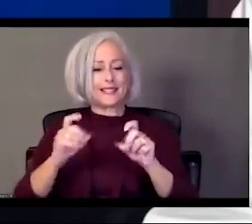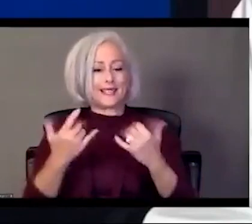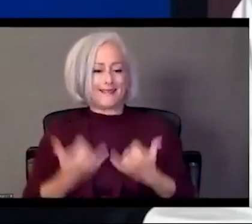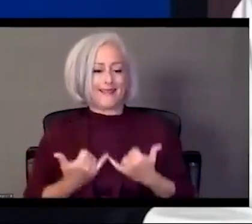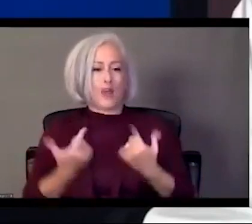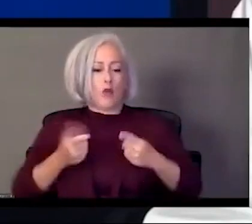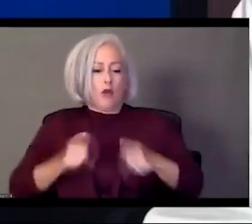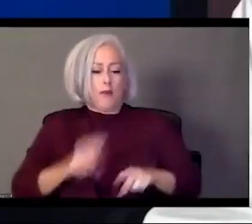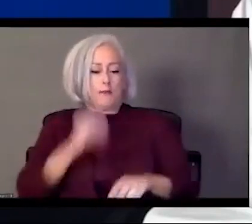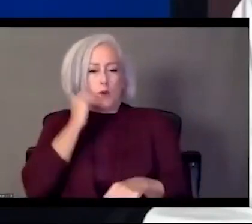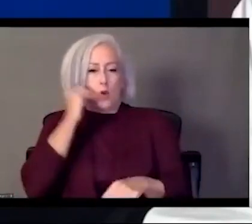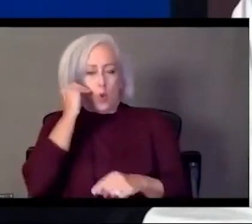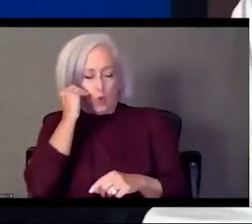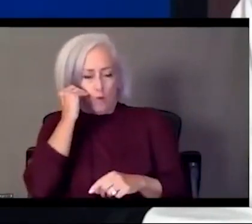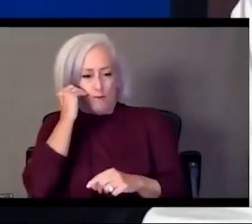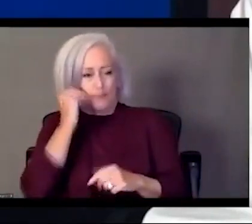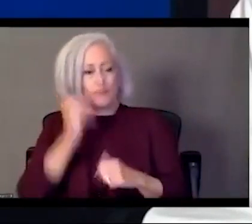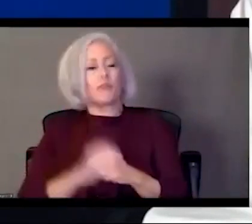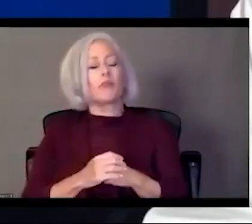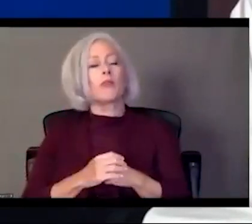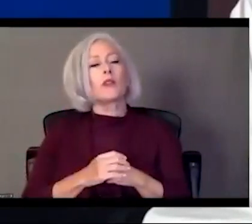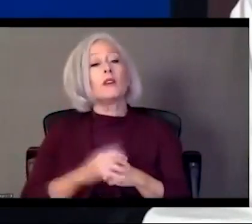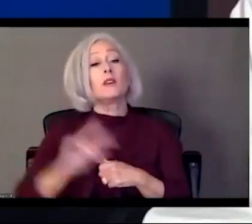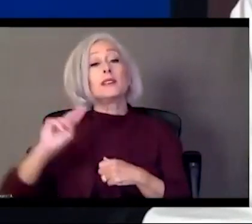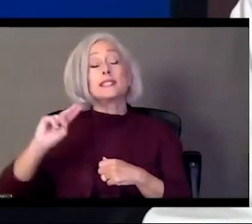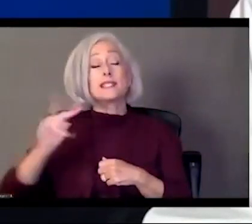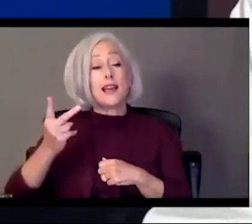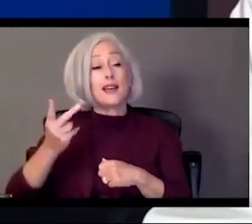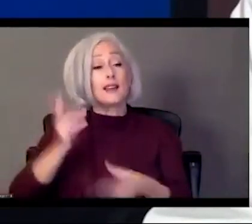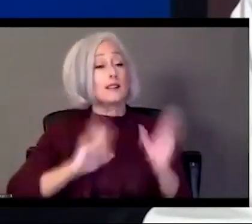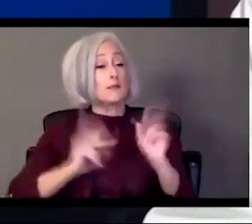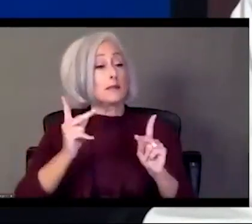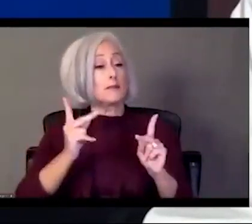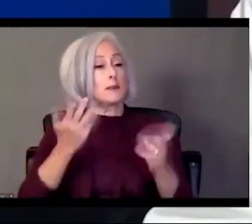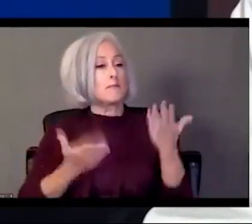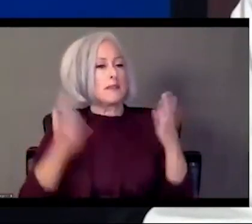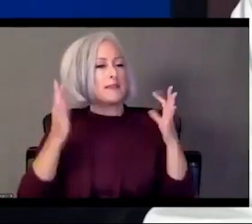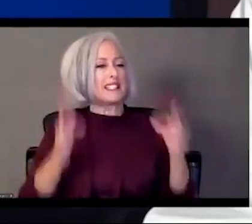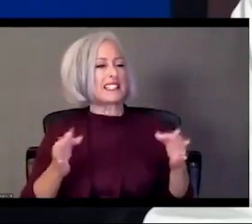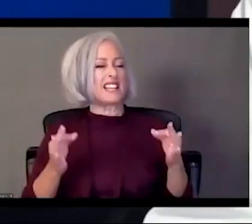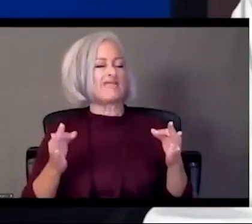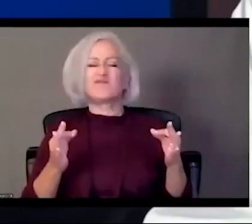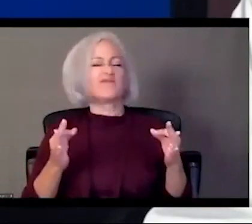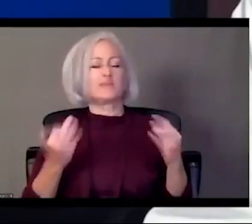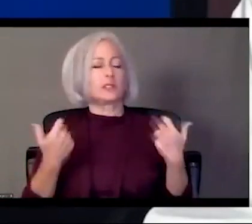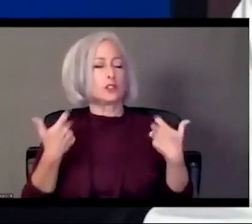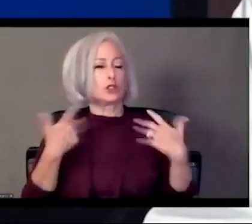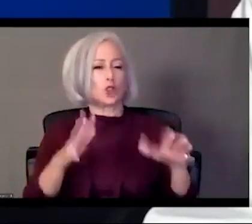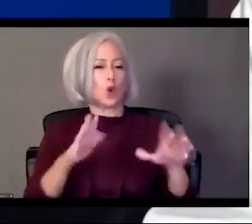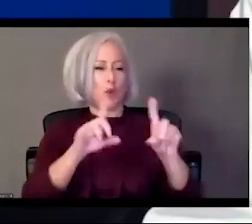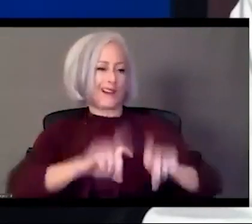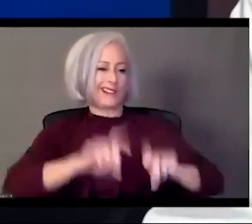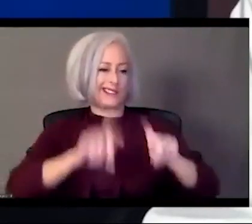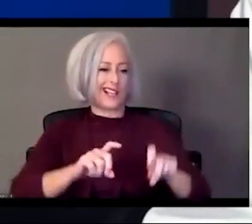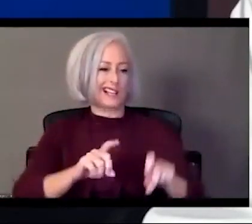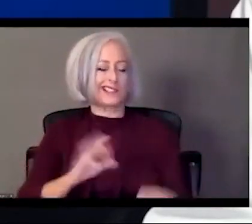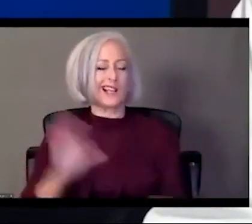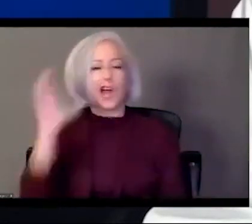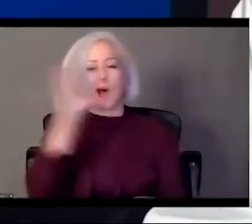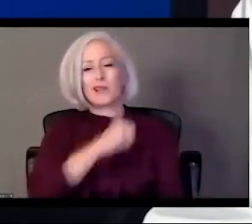all, people may be deciding they don't want to get tested because they just assume they have the Delta variant.